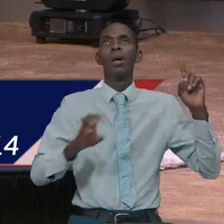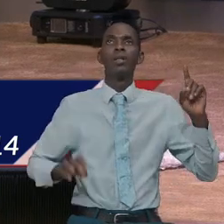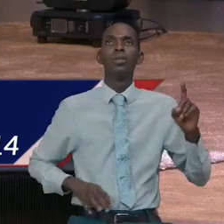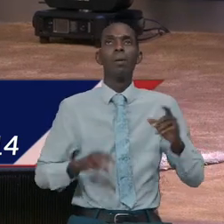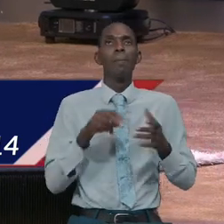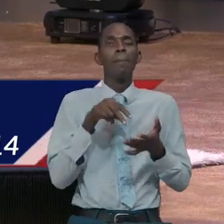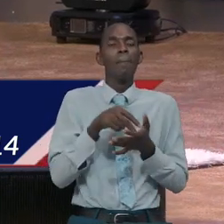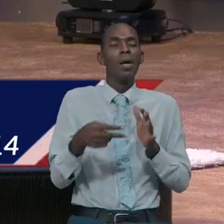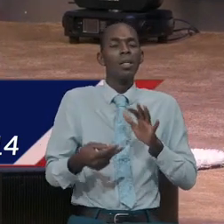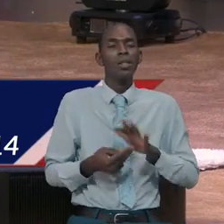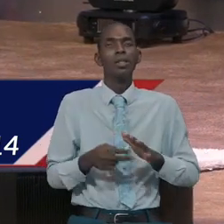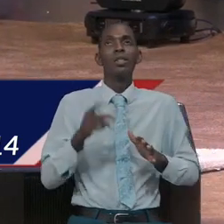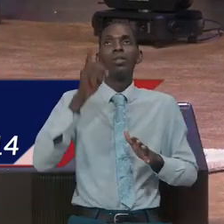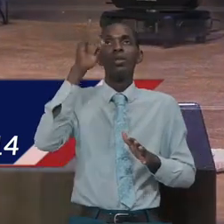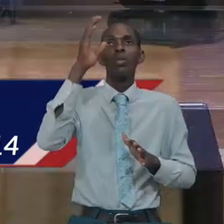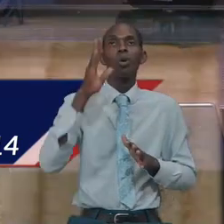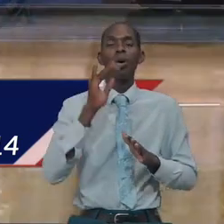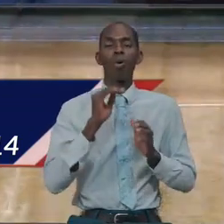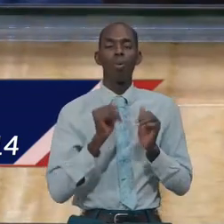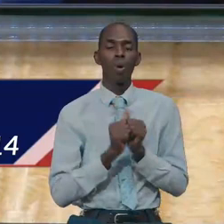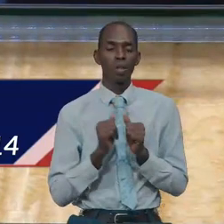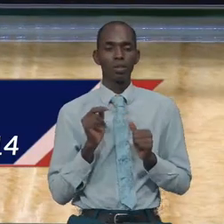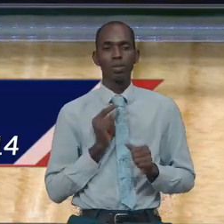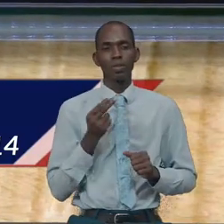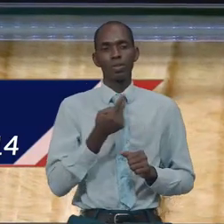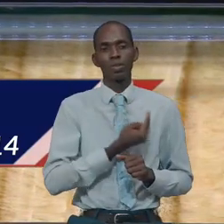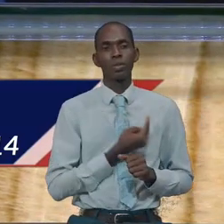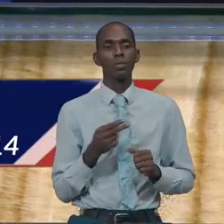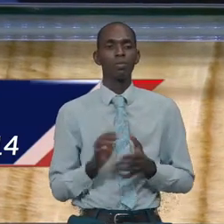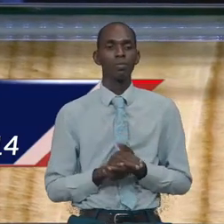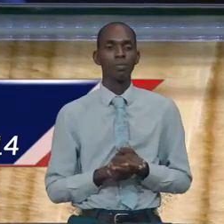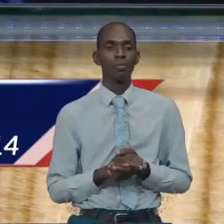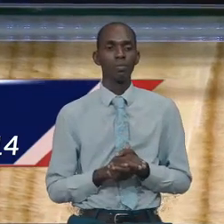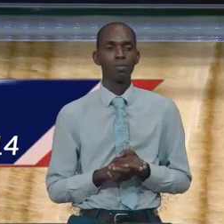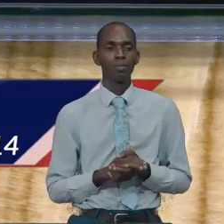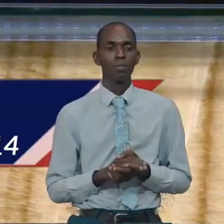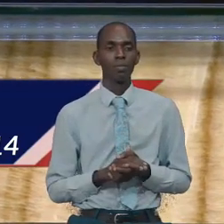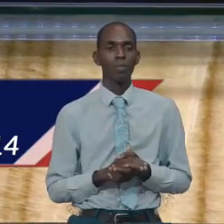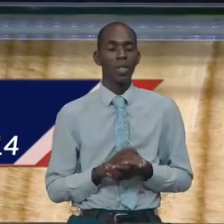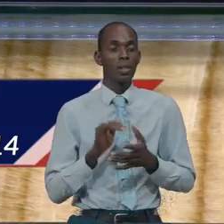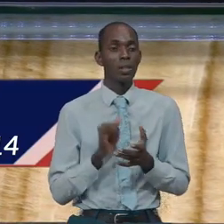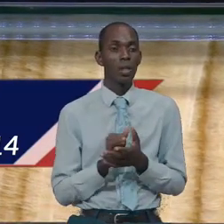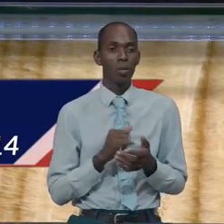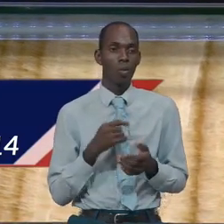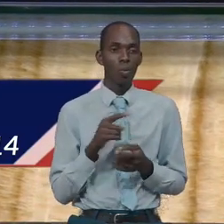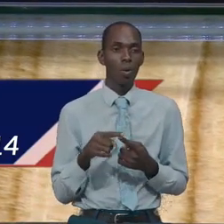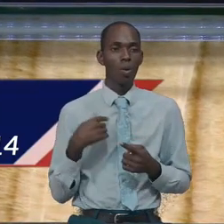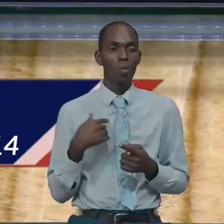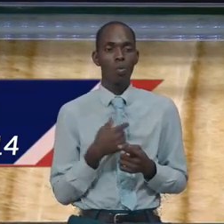being interpreted is God with us. The king that will establish